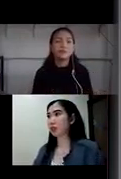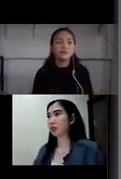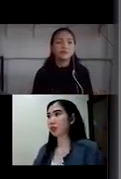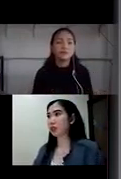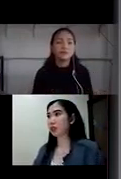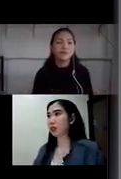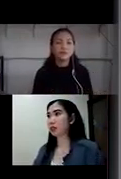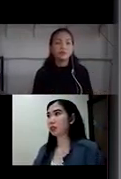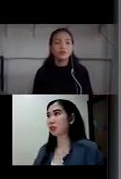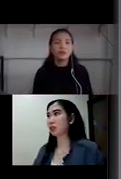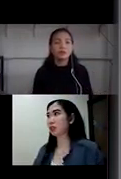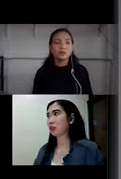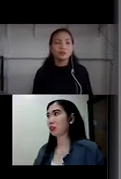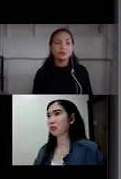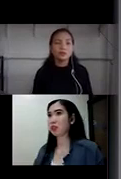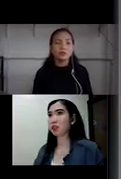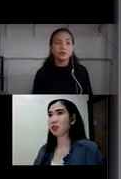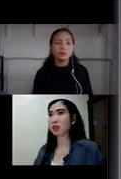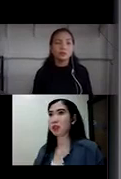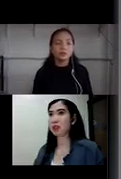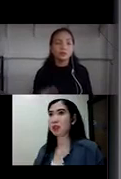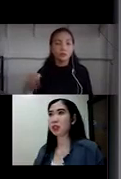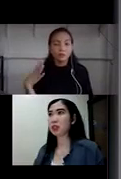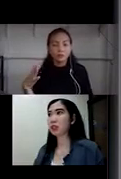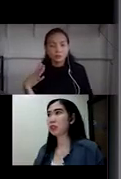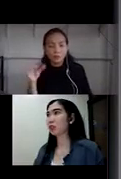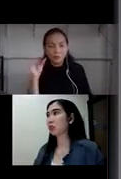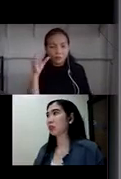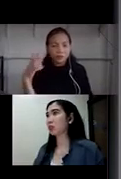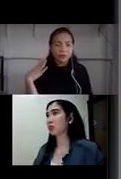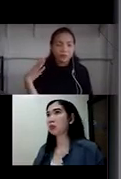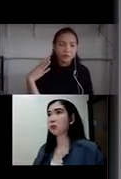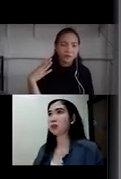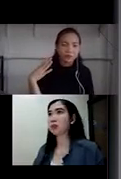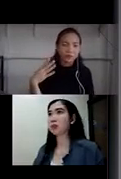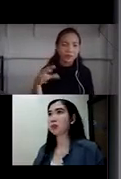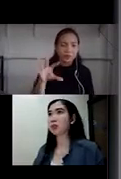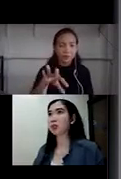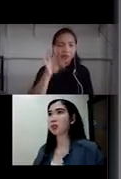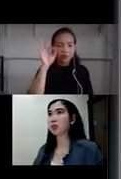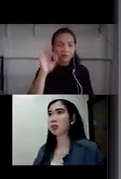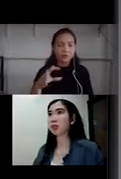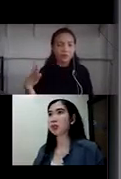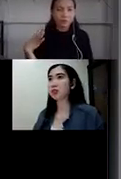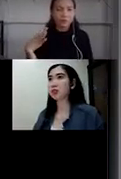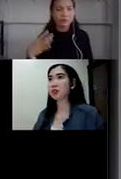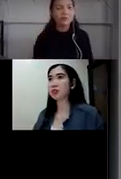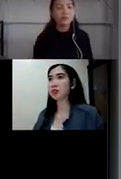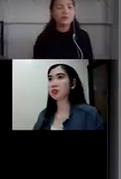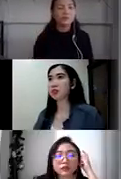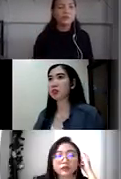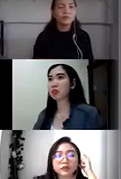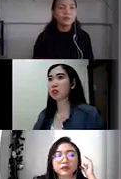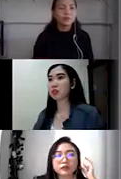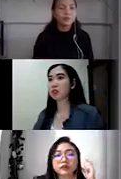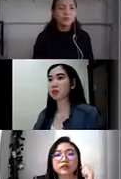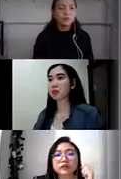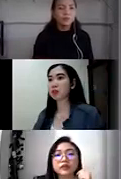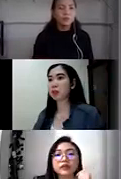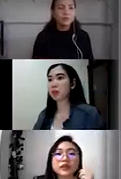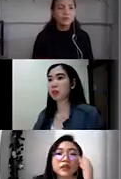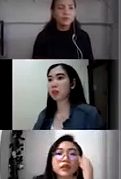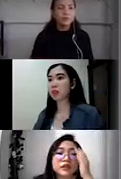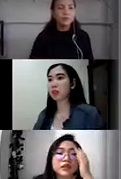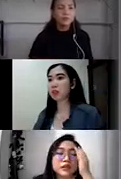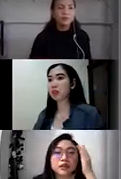Nyari. Wait lang. I'll just get the link. Oops, where is it?